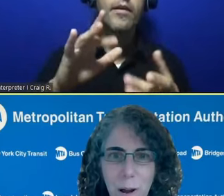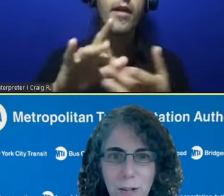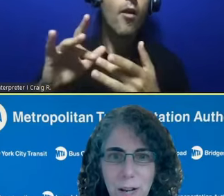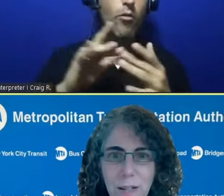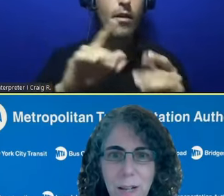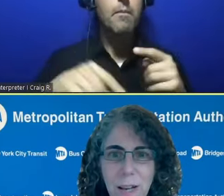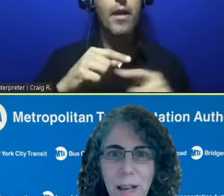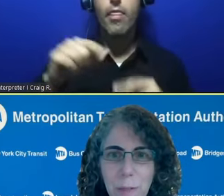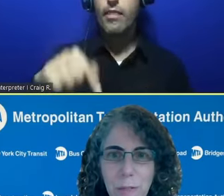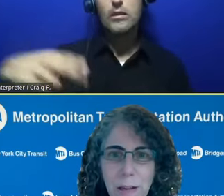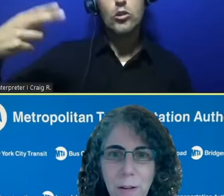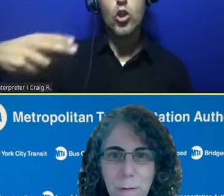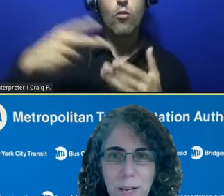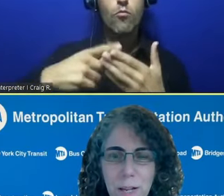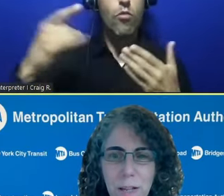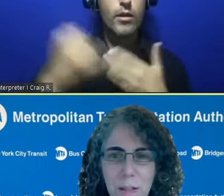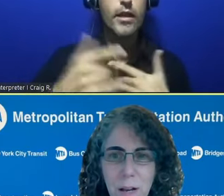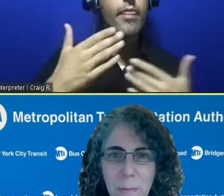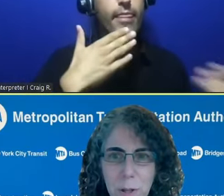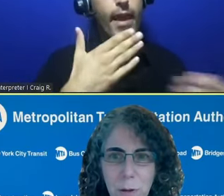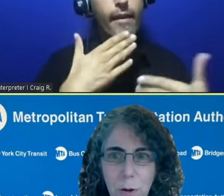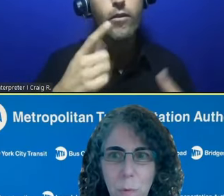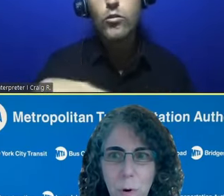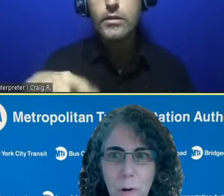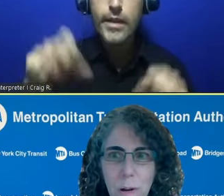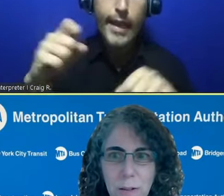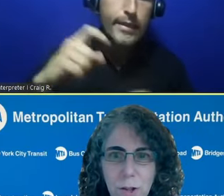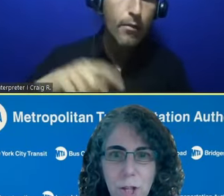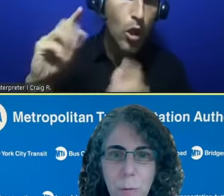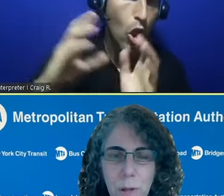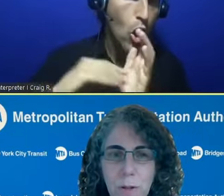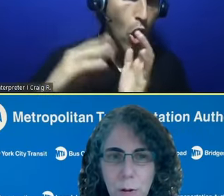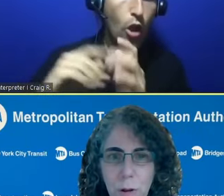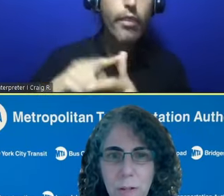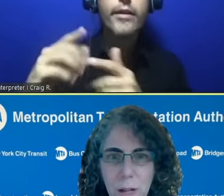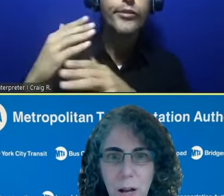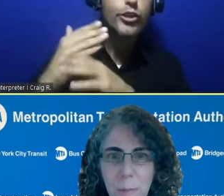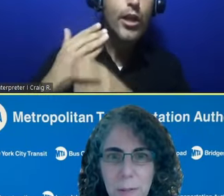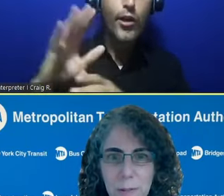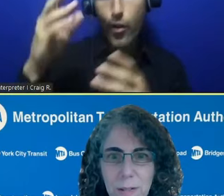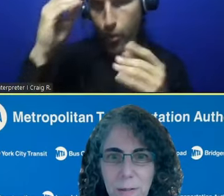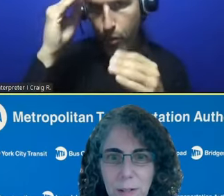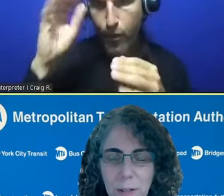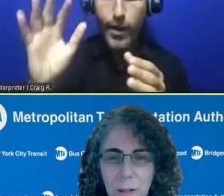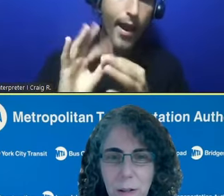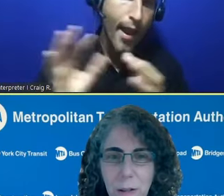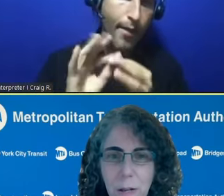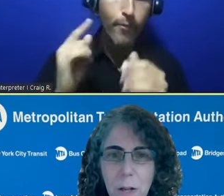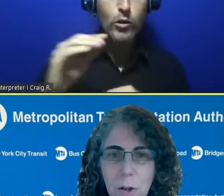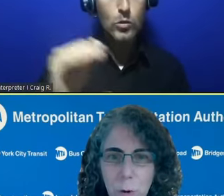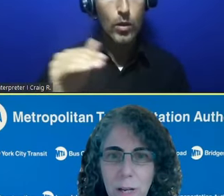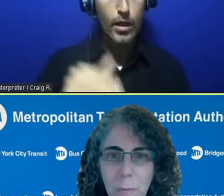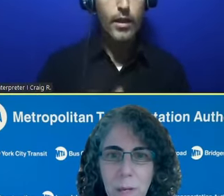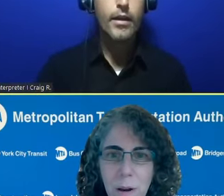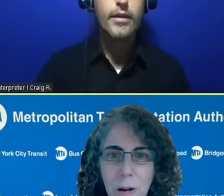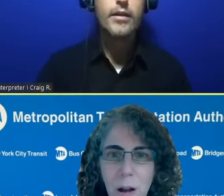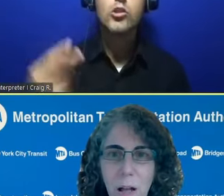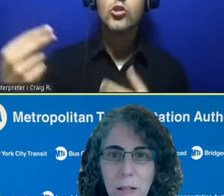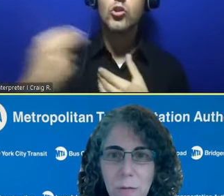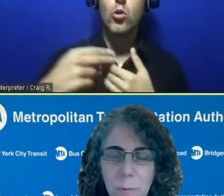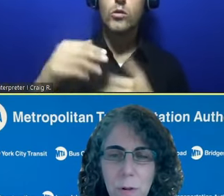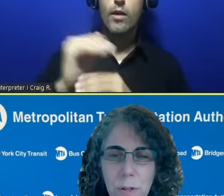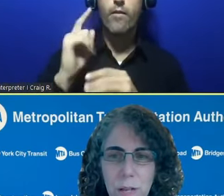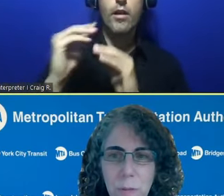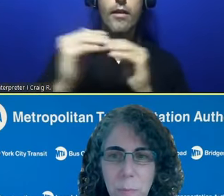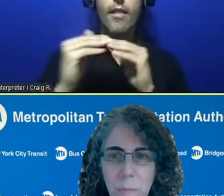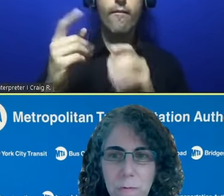historic project. And we thank you for taking the time to learn more and to share with us your thoughts and comments this evening. Joining me are